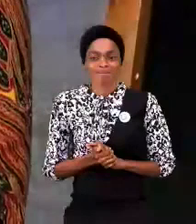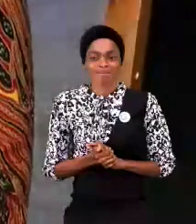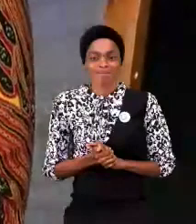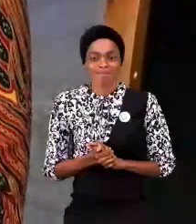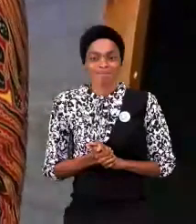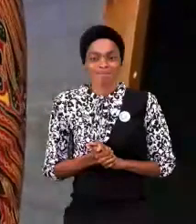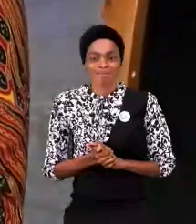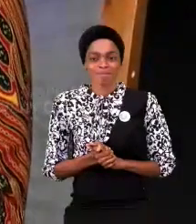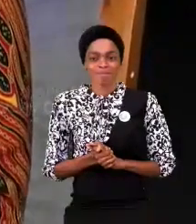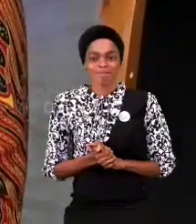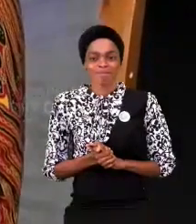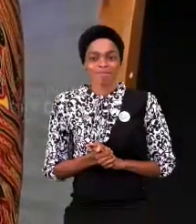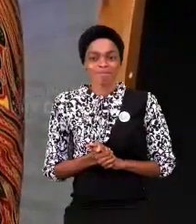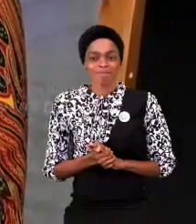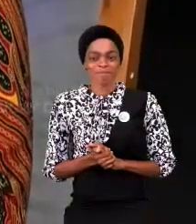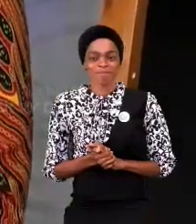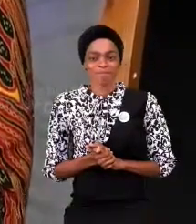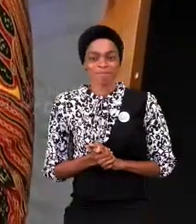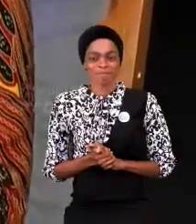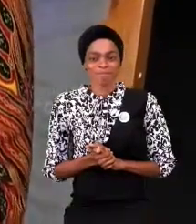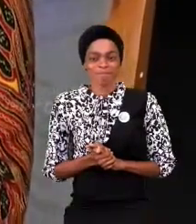My name is Deborah Momo.